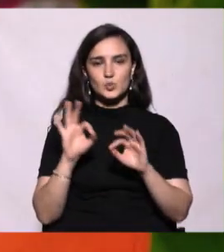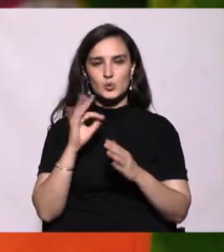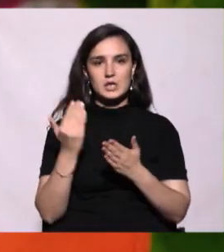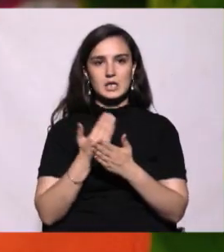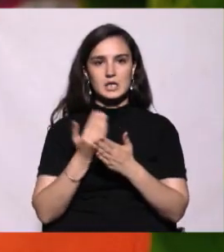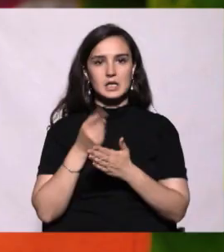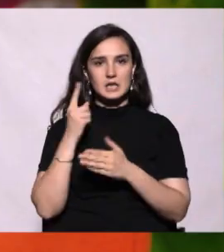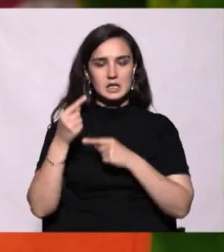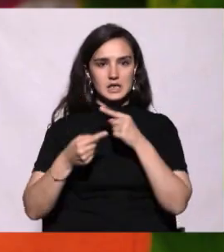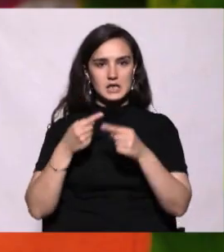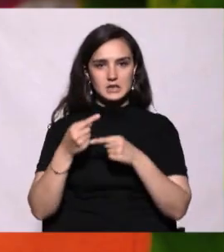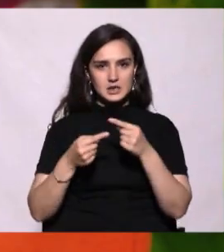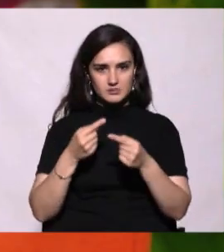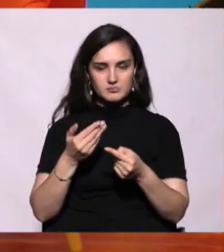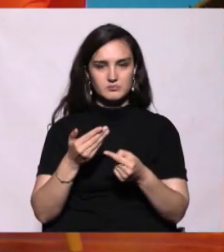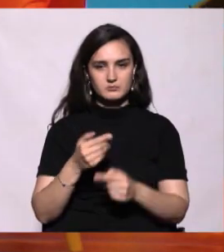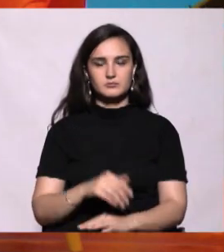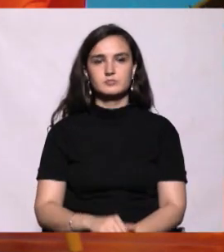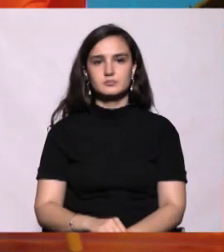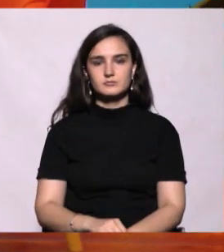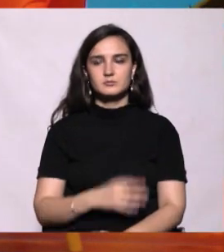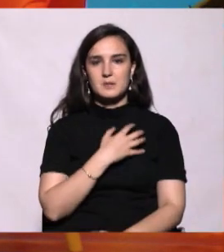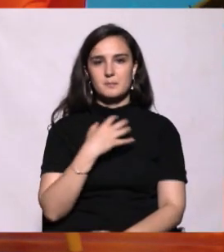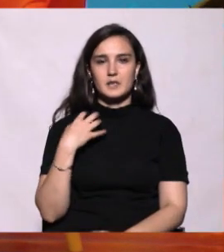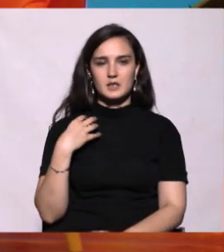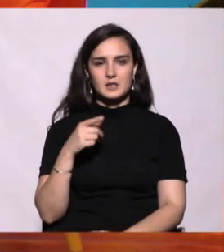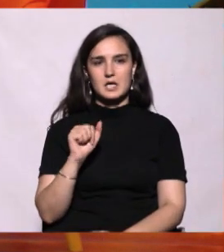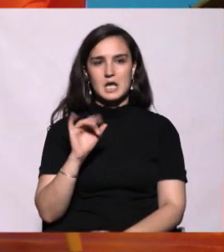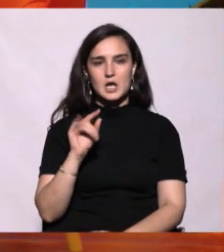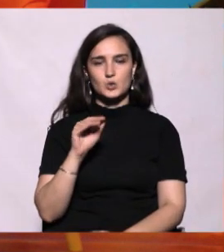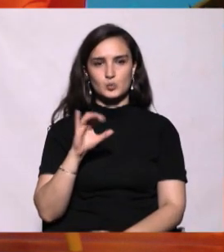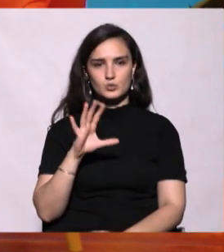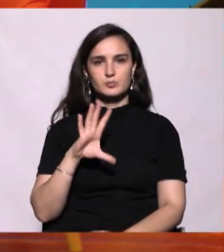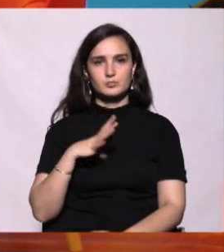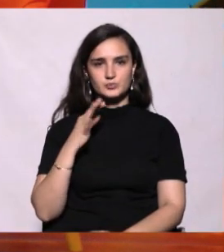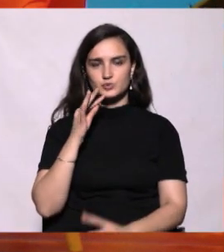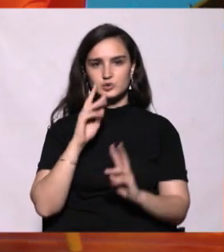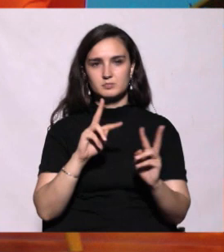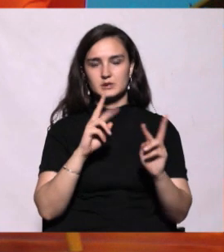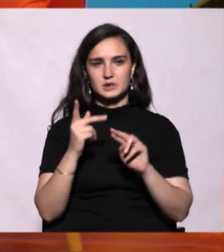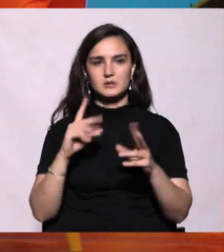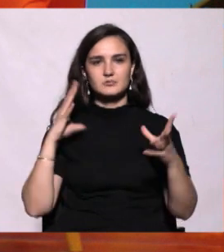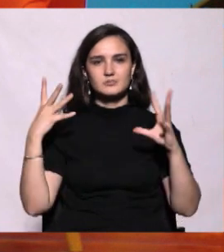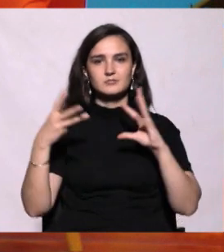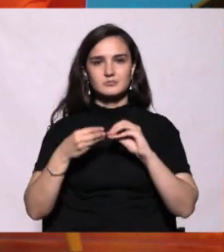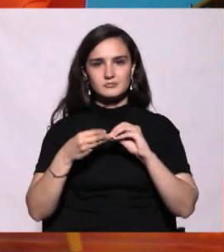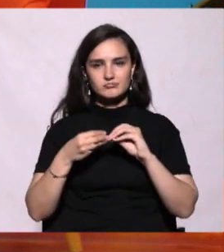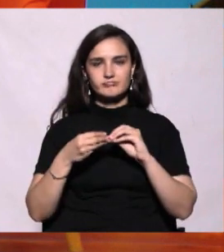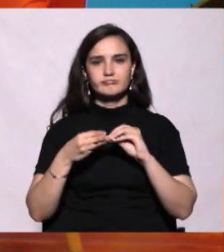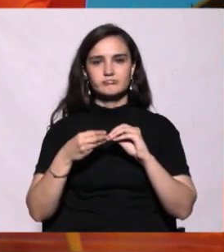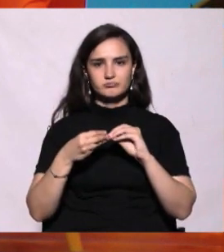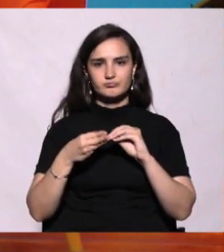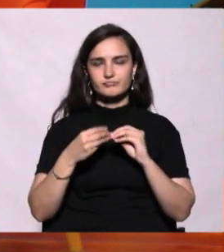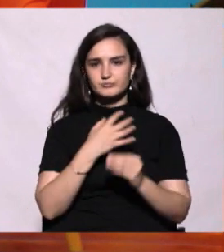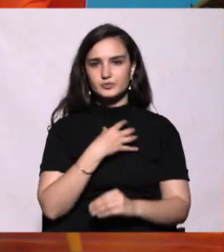legend about King Arthur. Then we talked about the summary, and just to recap really quickly,